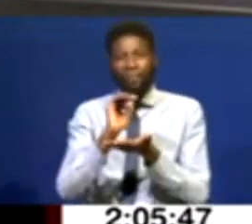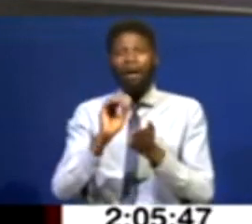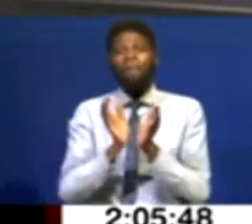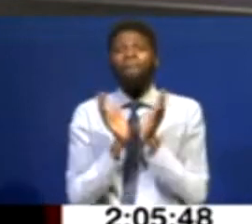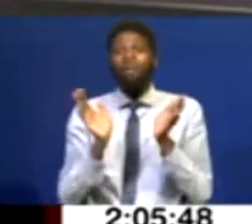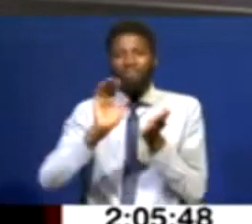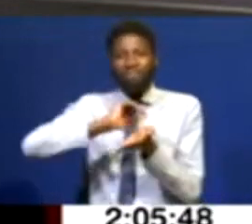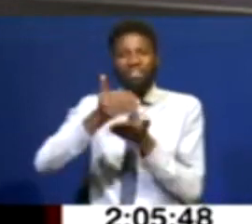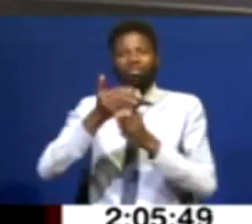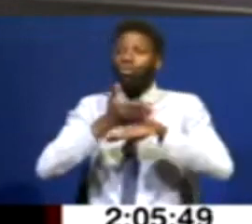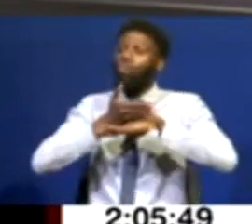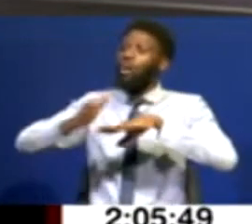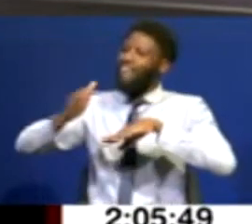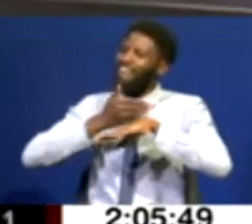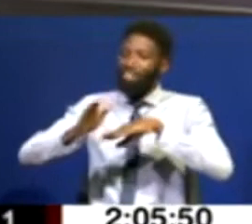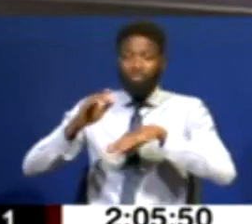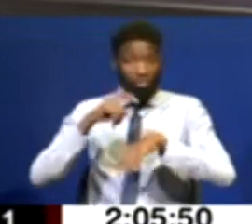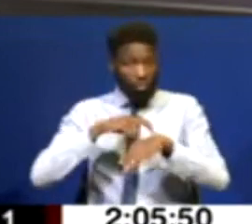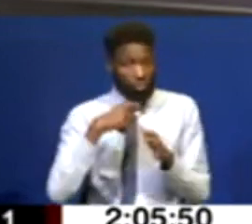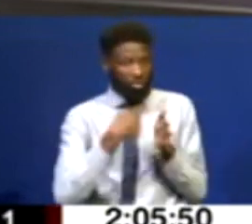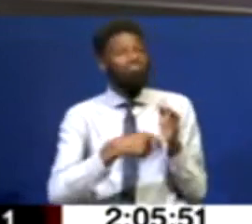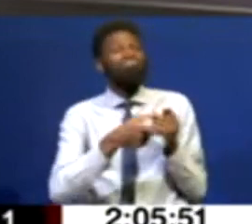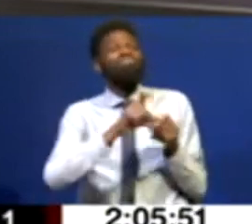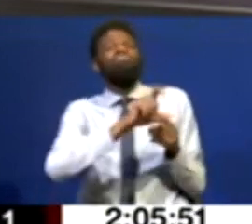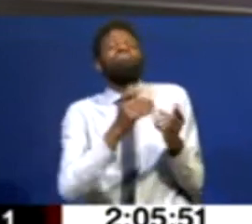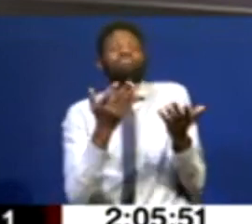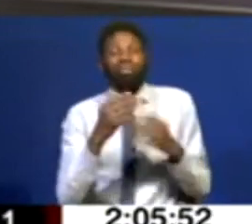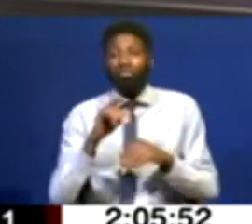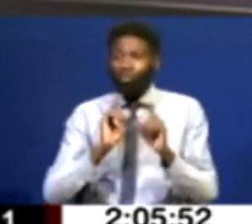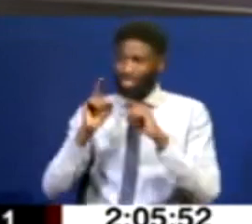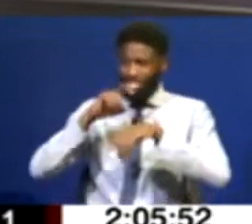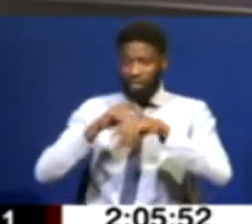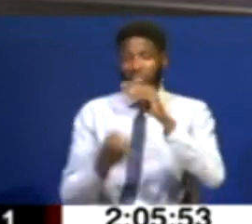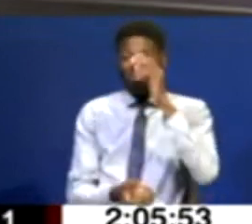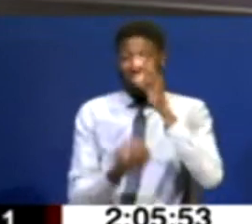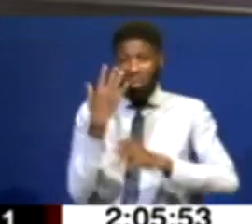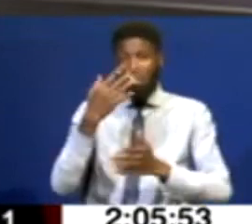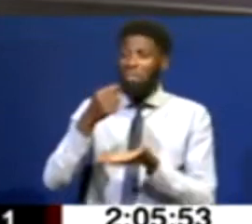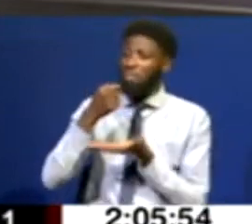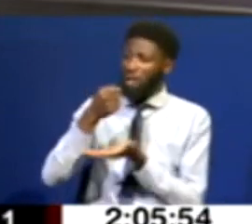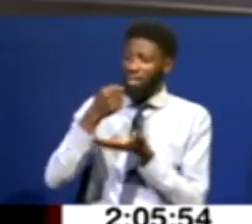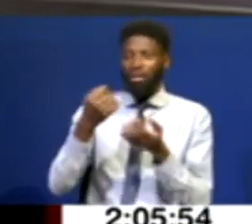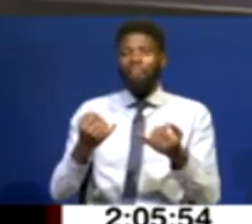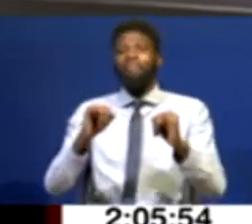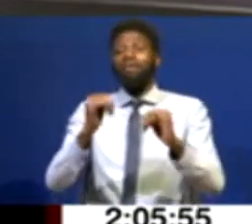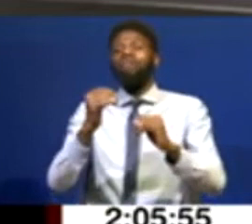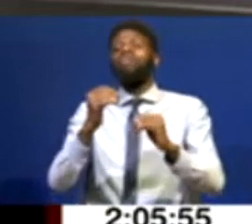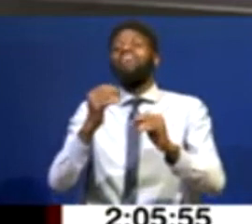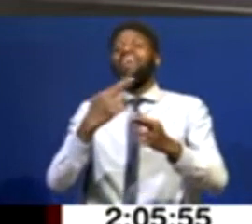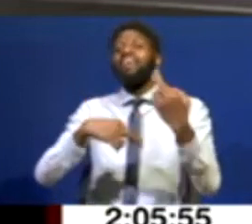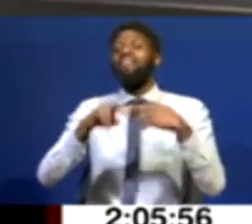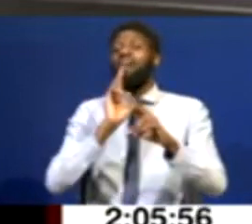it increases taxes. Speaking while launching the budget implementation review report, the Controller of Budget also